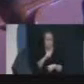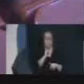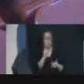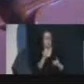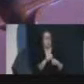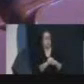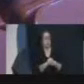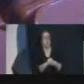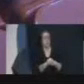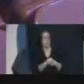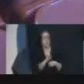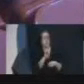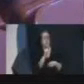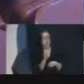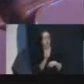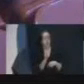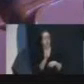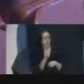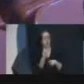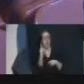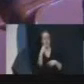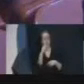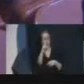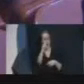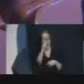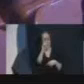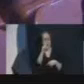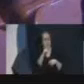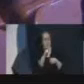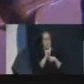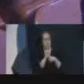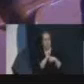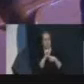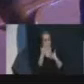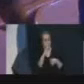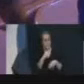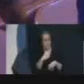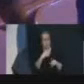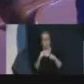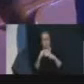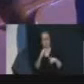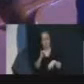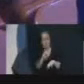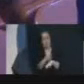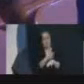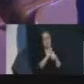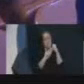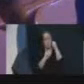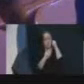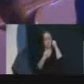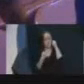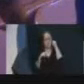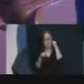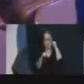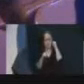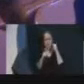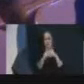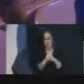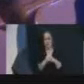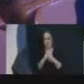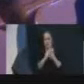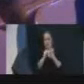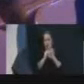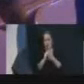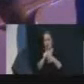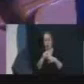response, only during TCAP practice. From my point of view, that's an improvement. Did you learn